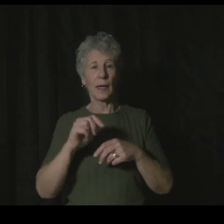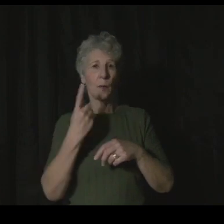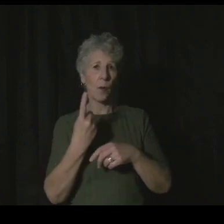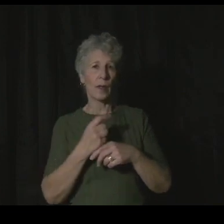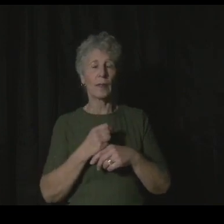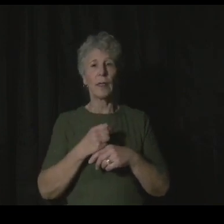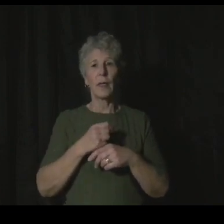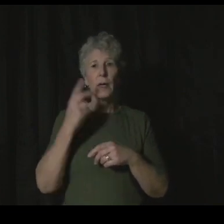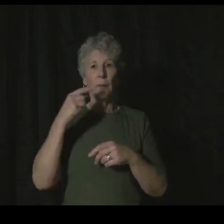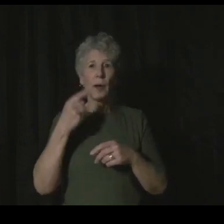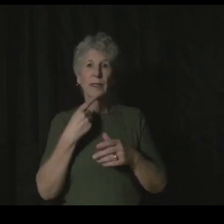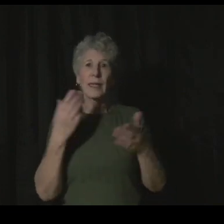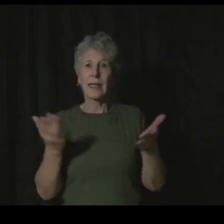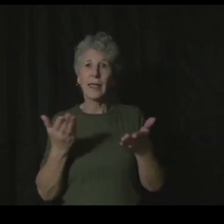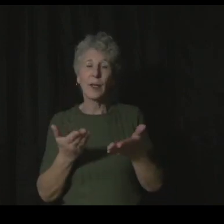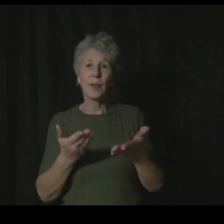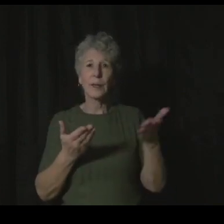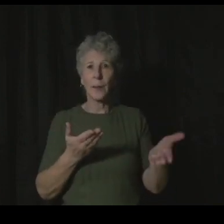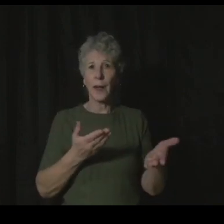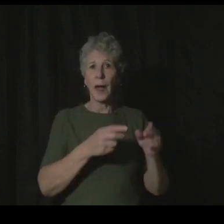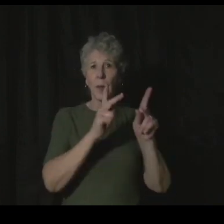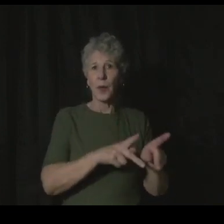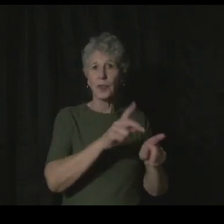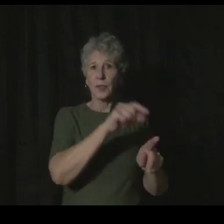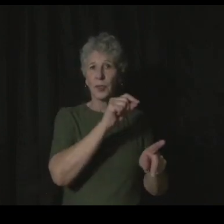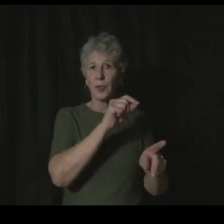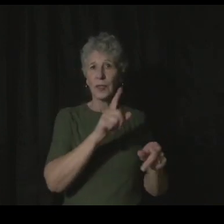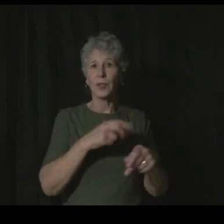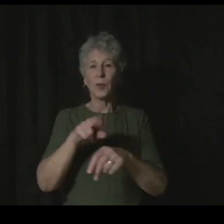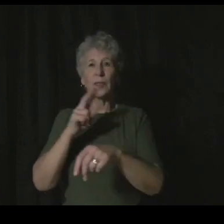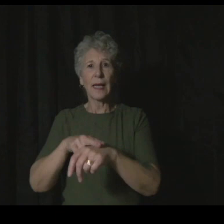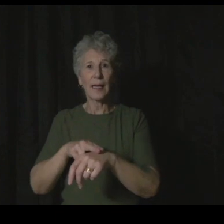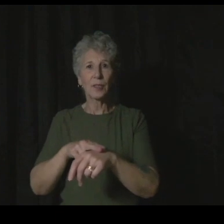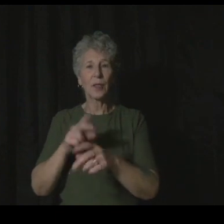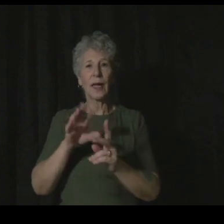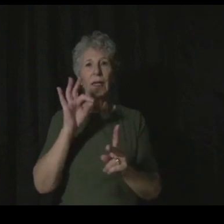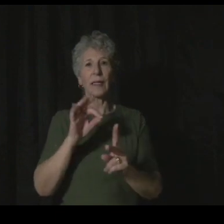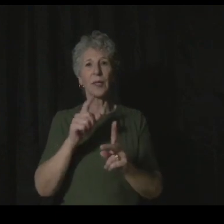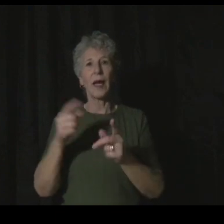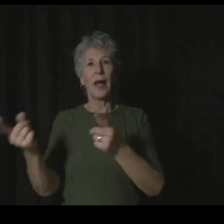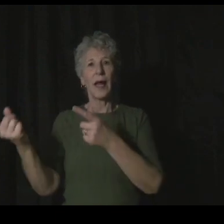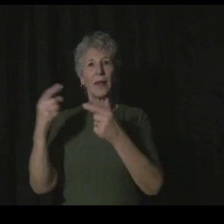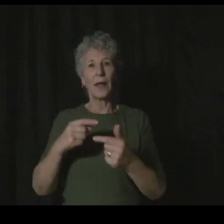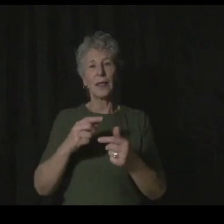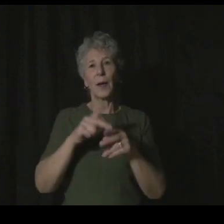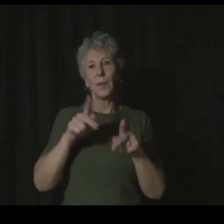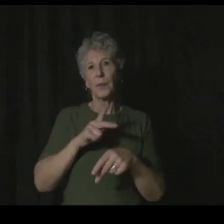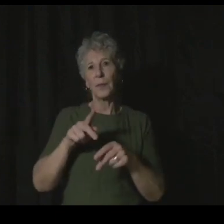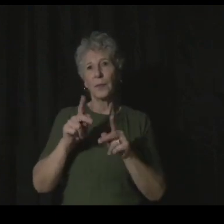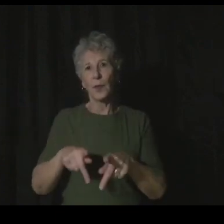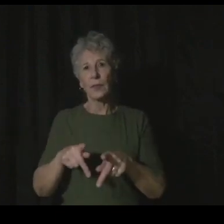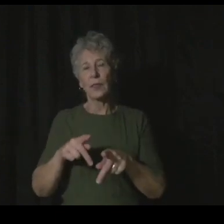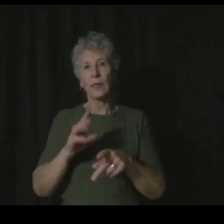from the level of personal election that we've been talking about to national election, and then he's going to come back to personal election at the end of